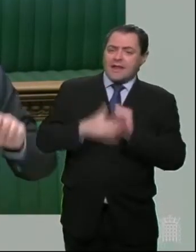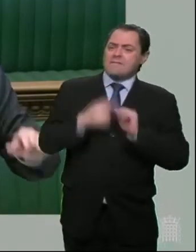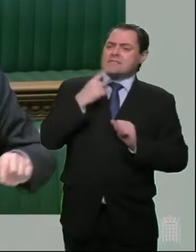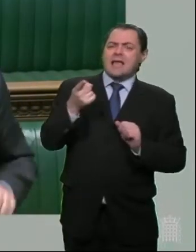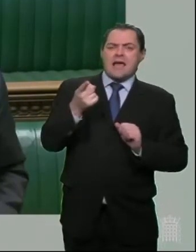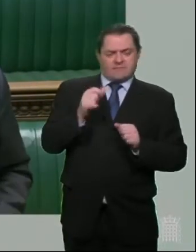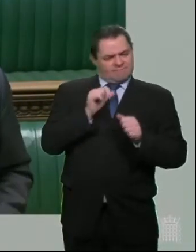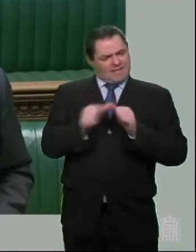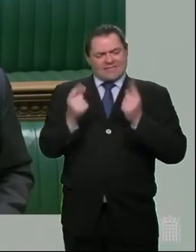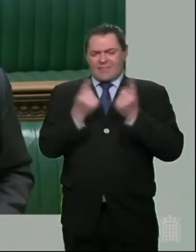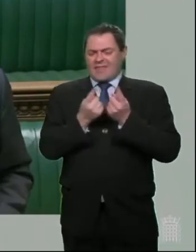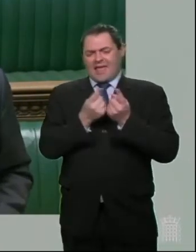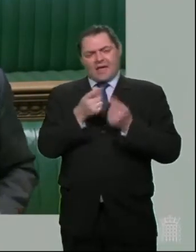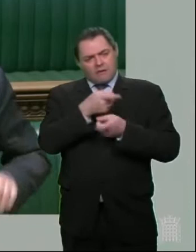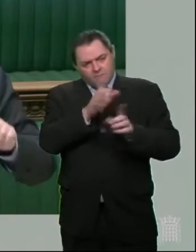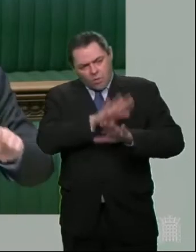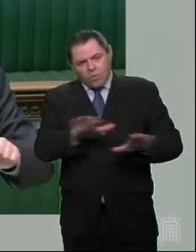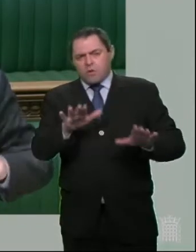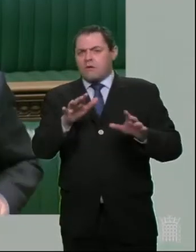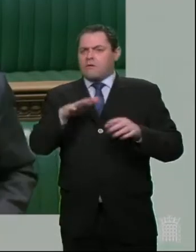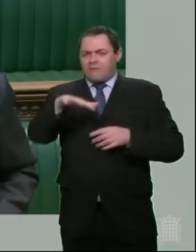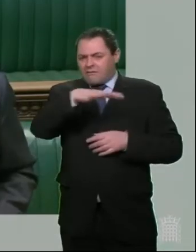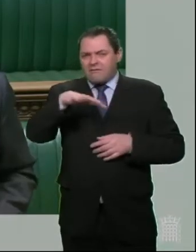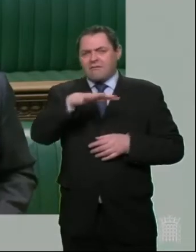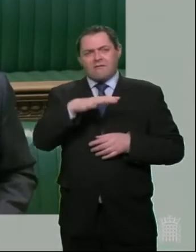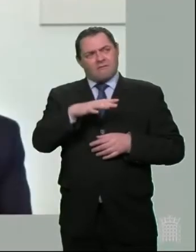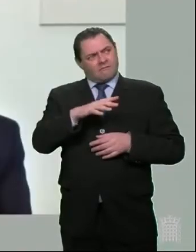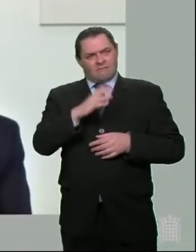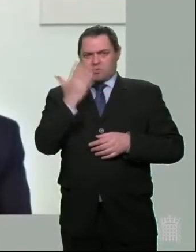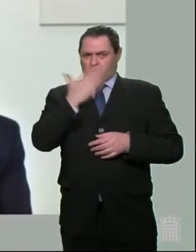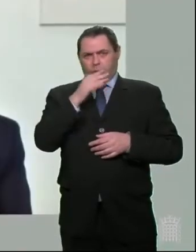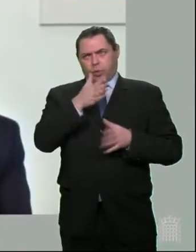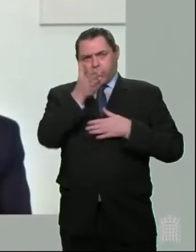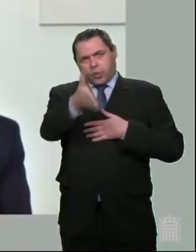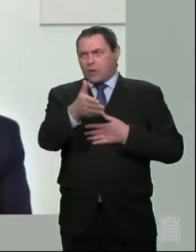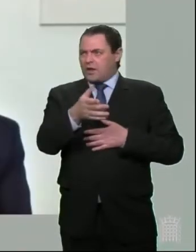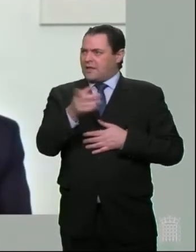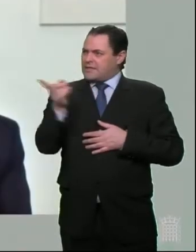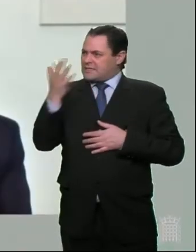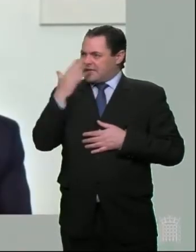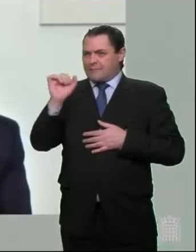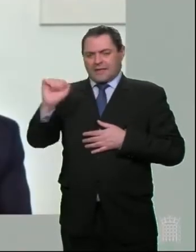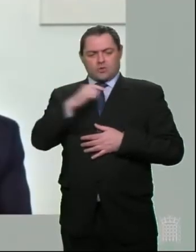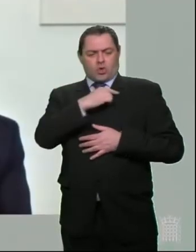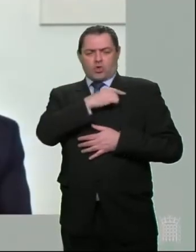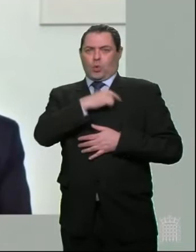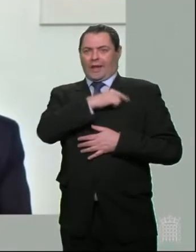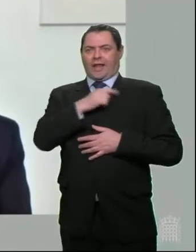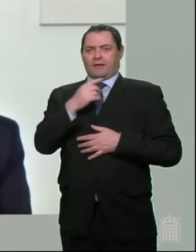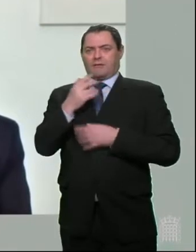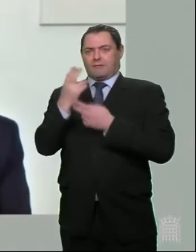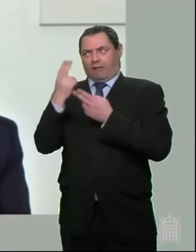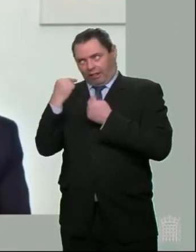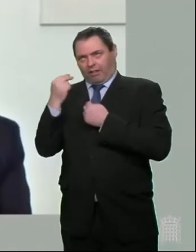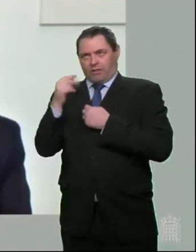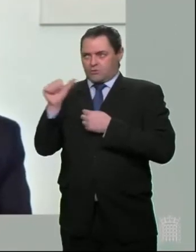pupils and the best thing for families across the country. I would like to hear from the Leader of the Opposition, in defiance of his union paymasters, I'd like to hear